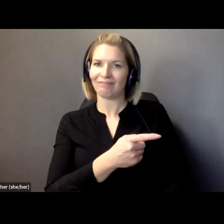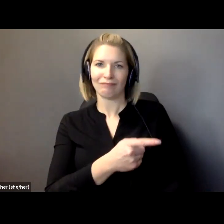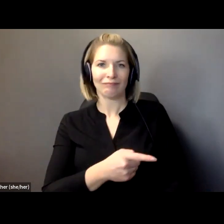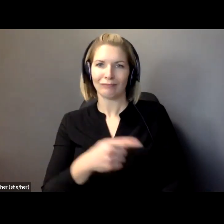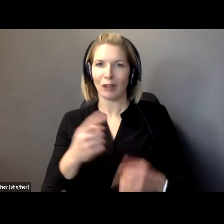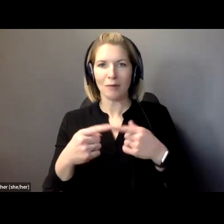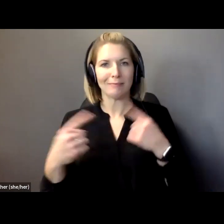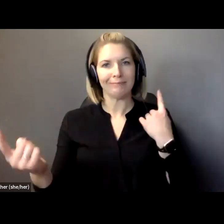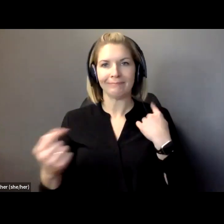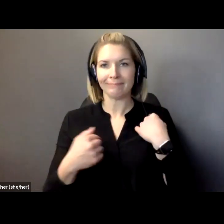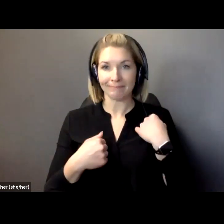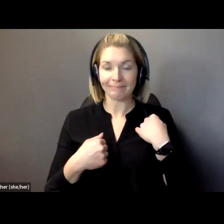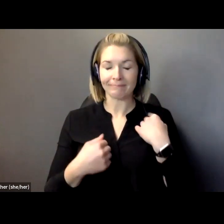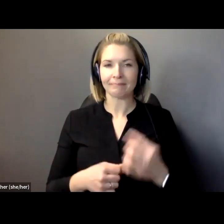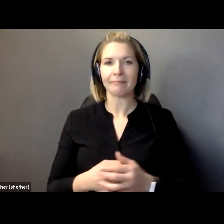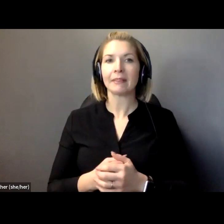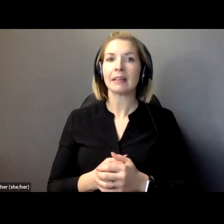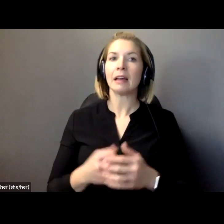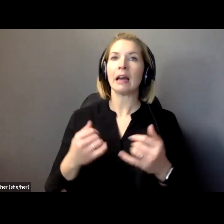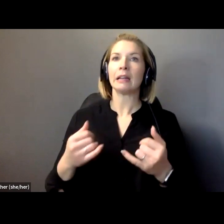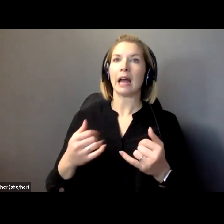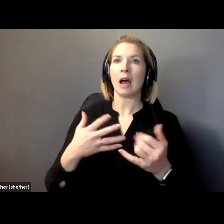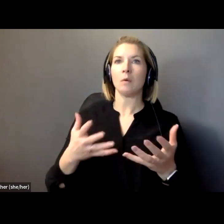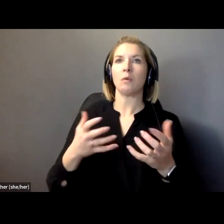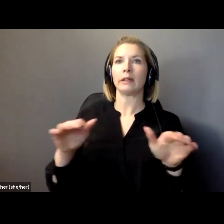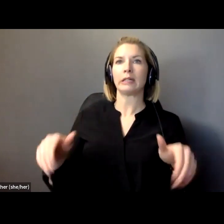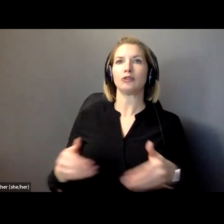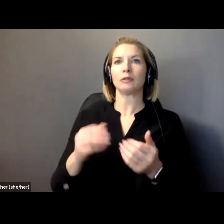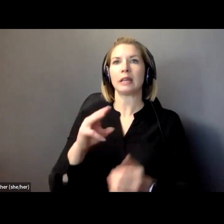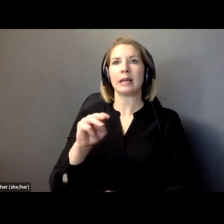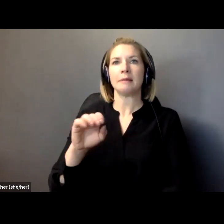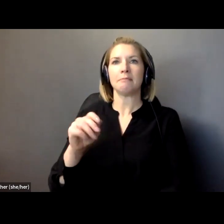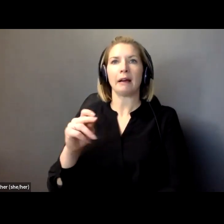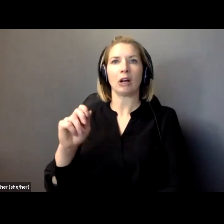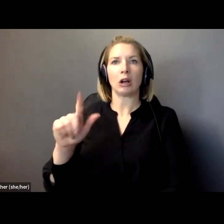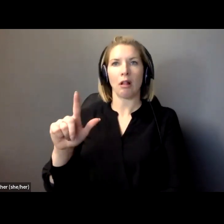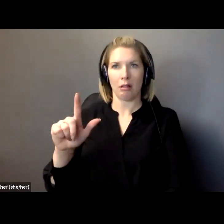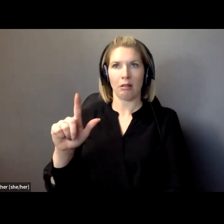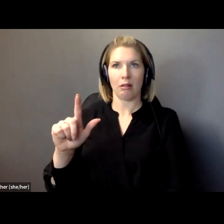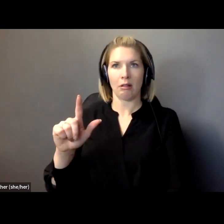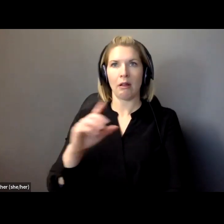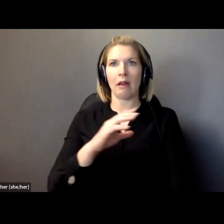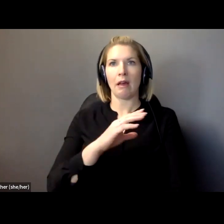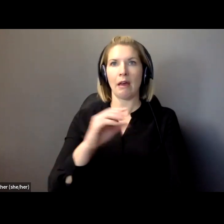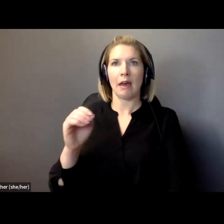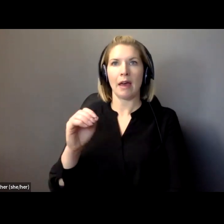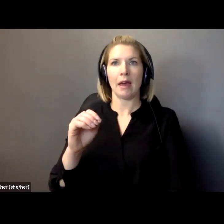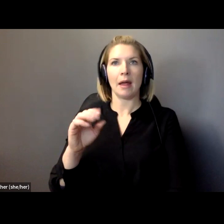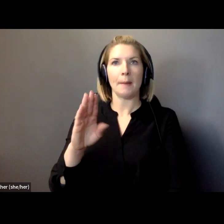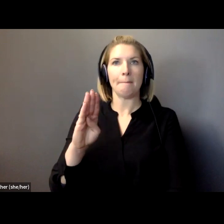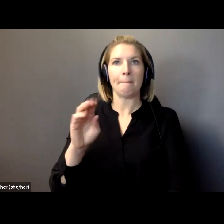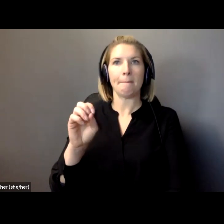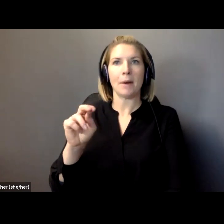introduce um, Michael and Bruce 2080,